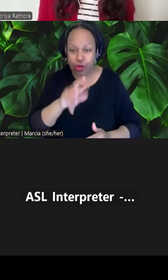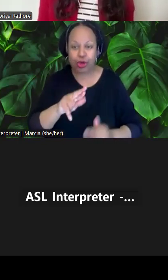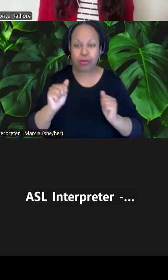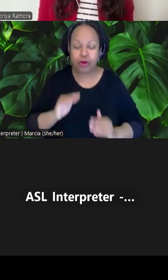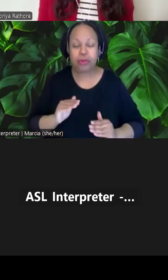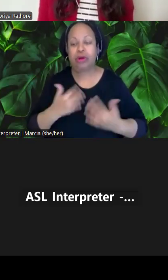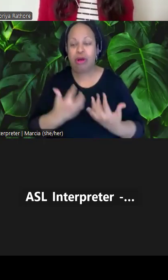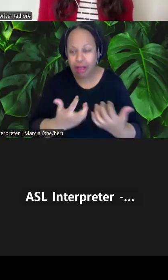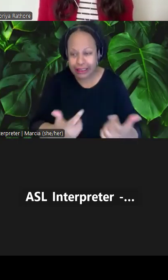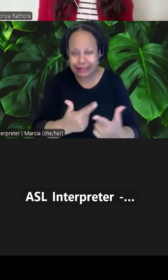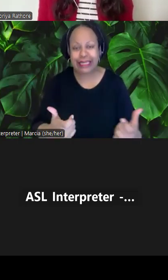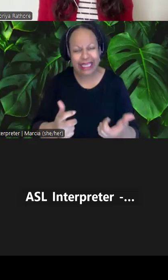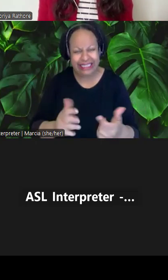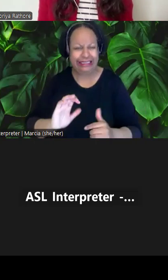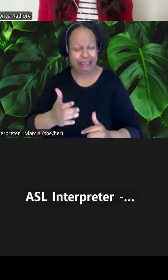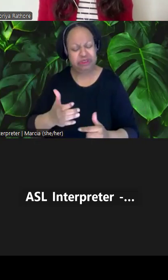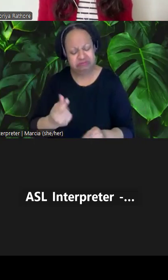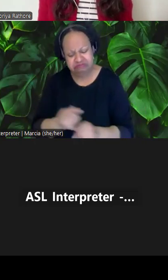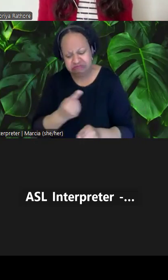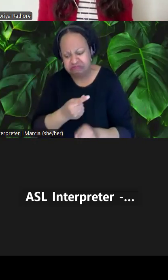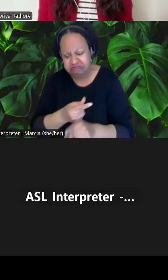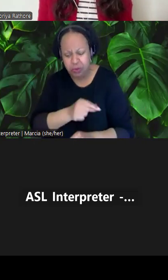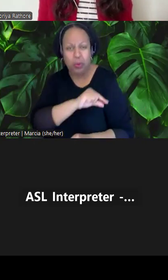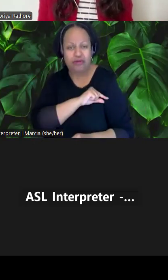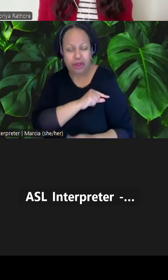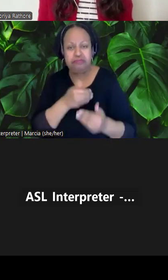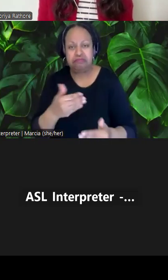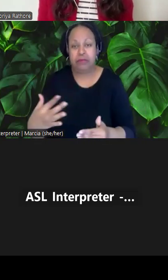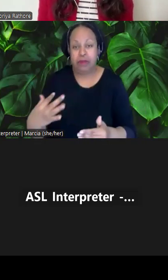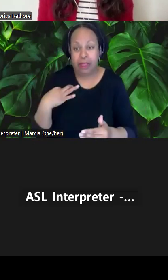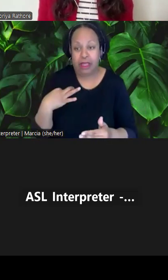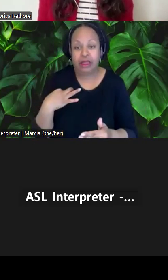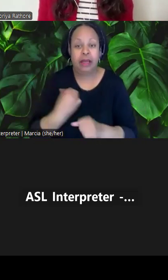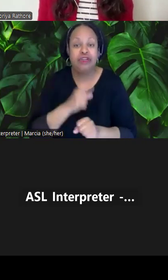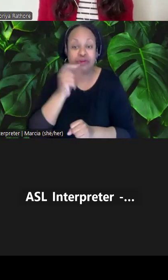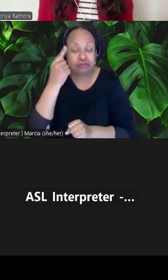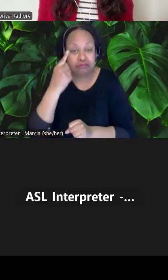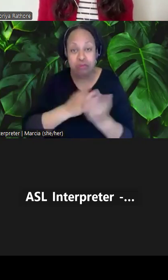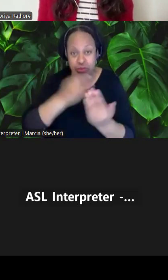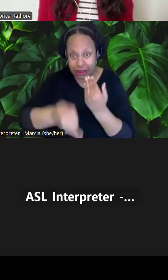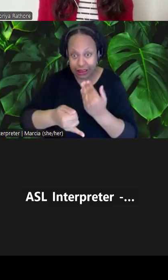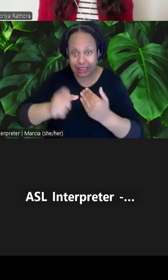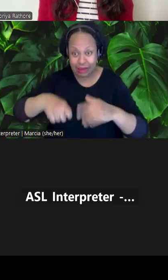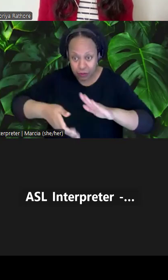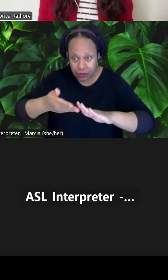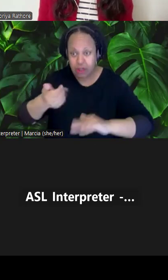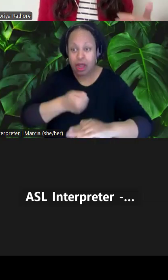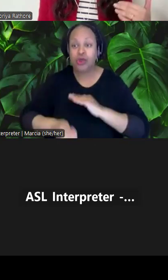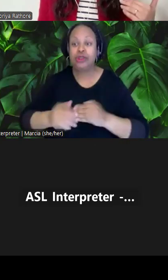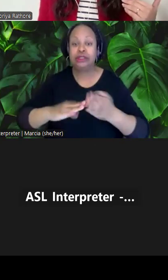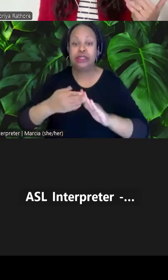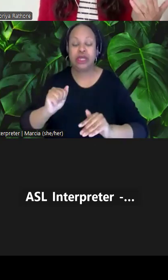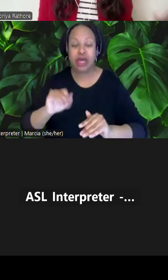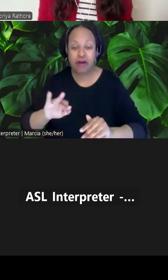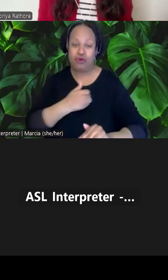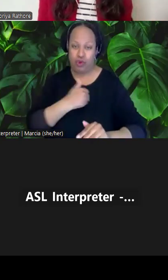Note that your project has to take place within the city of Toronto. And when we say that you must